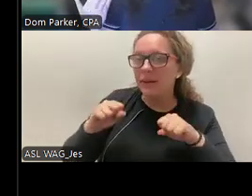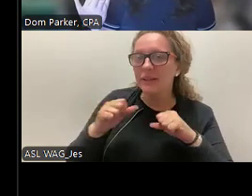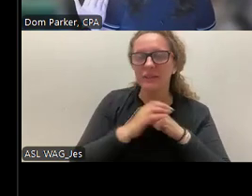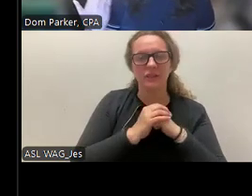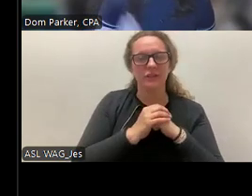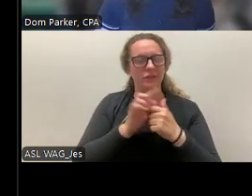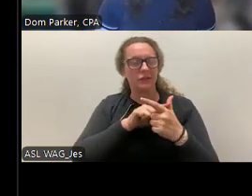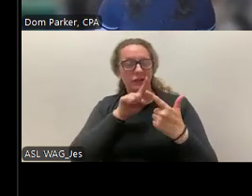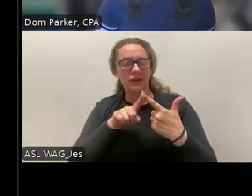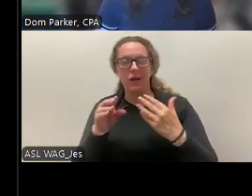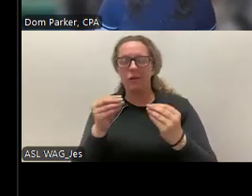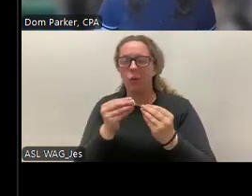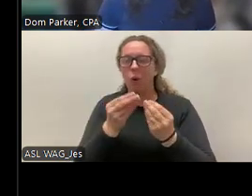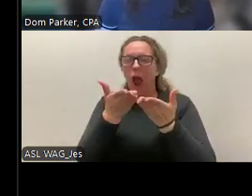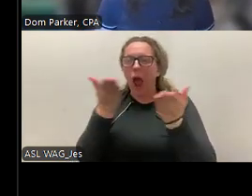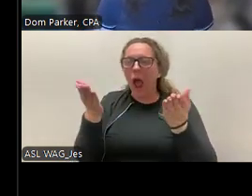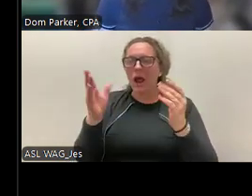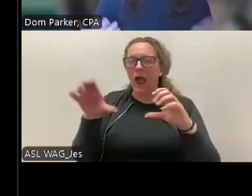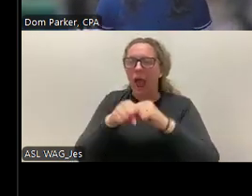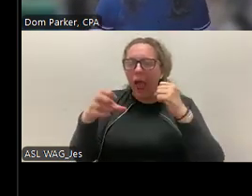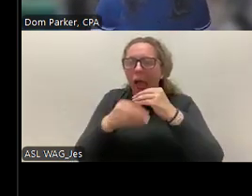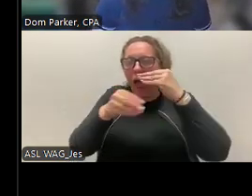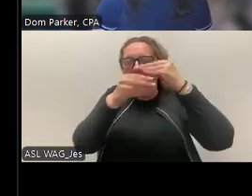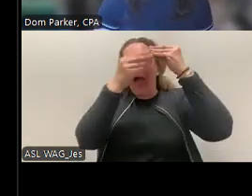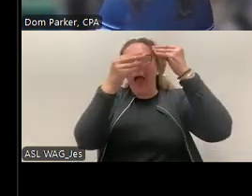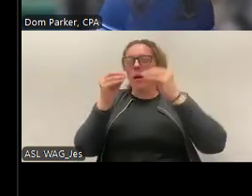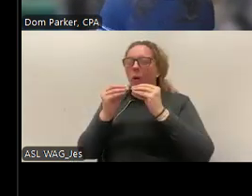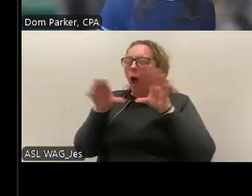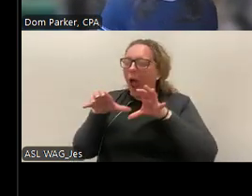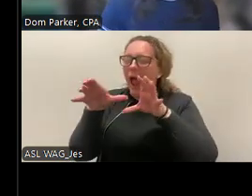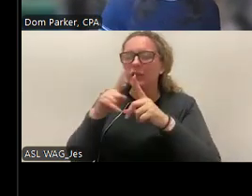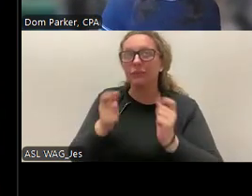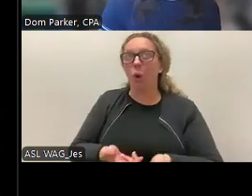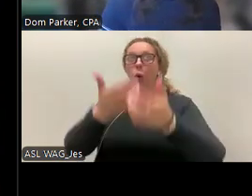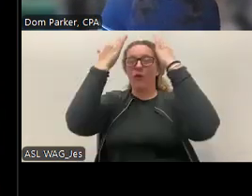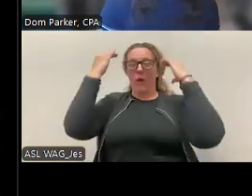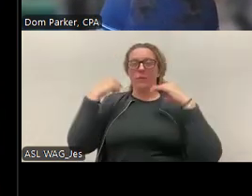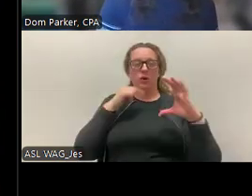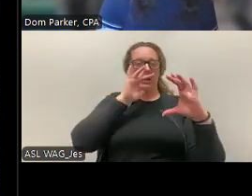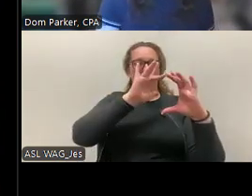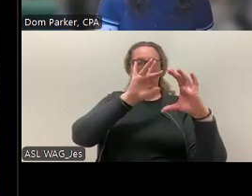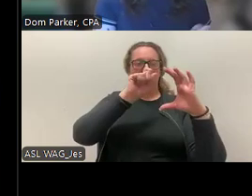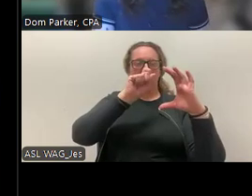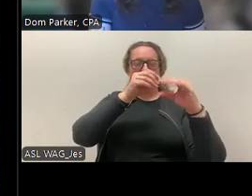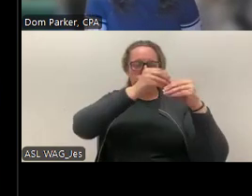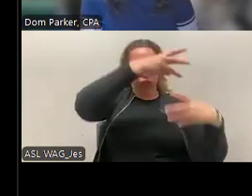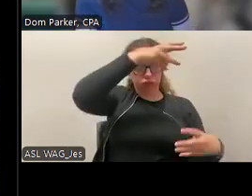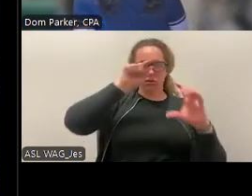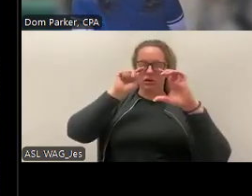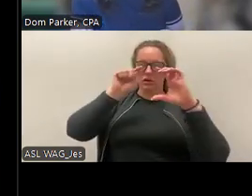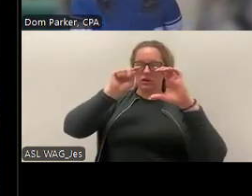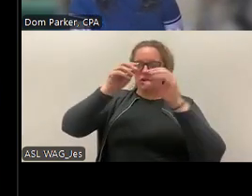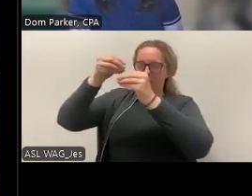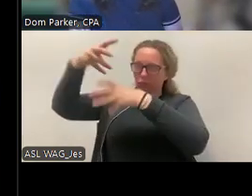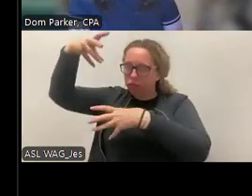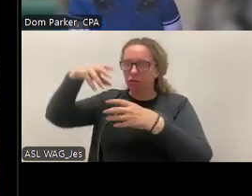more items, you gain more actions. So it can still be a bit overwhelming. The benefits that this would come from,